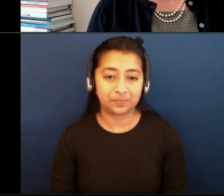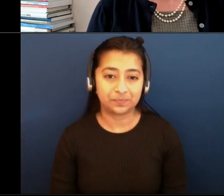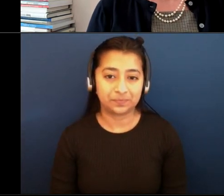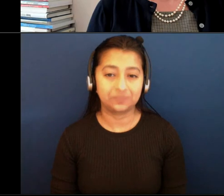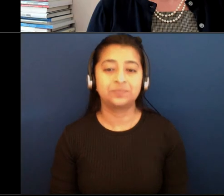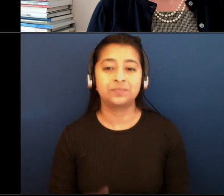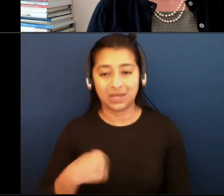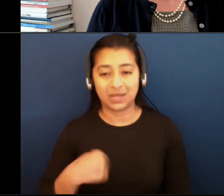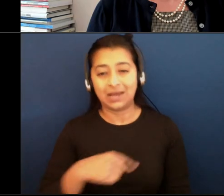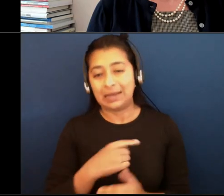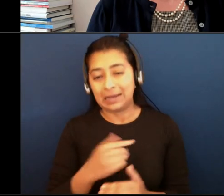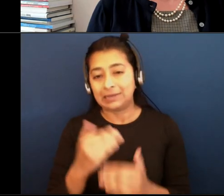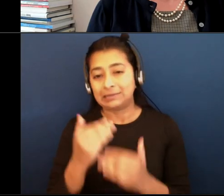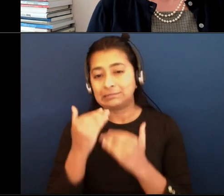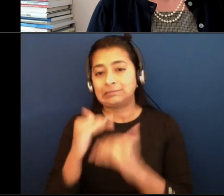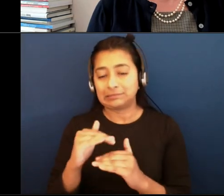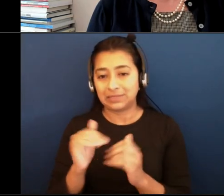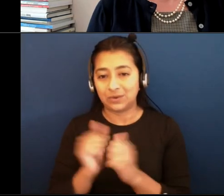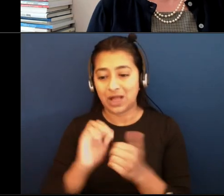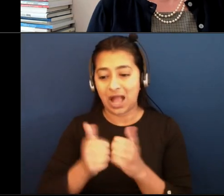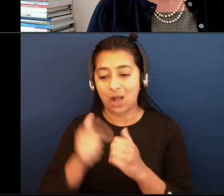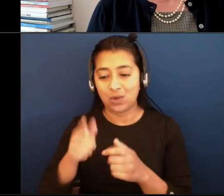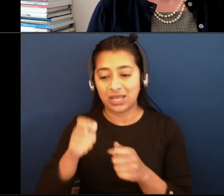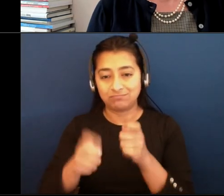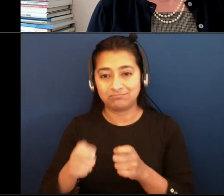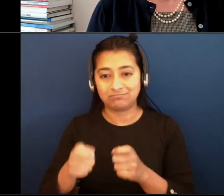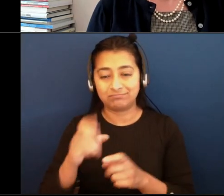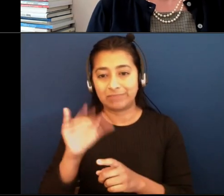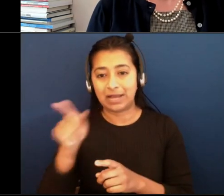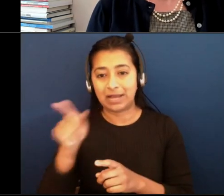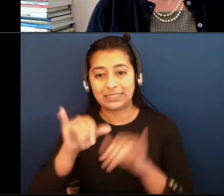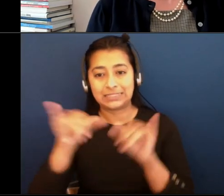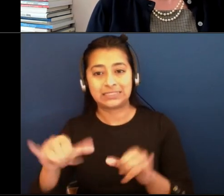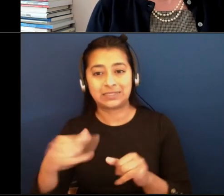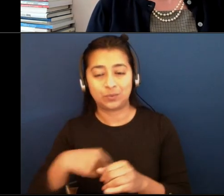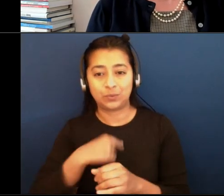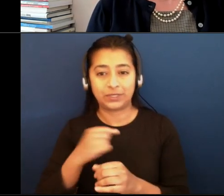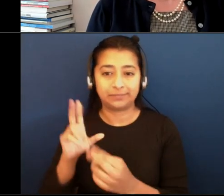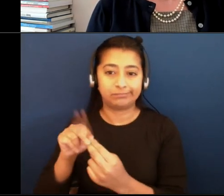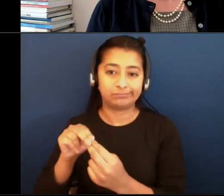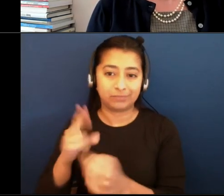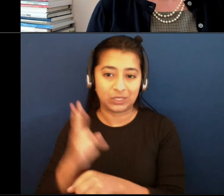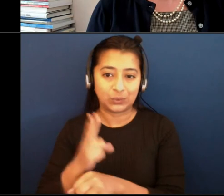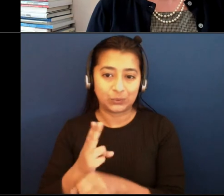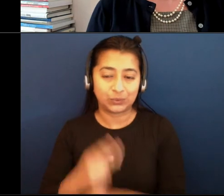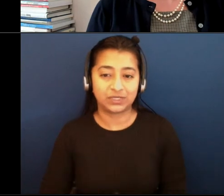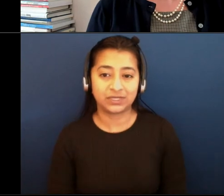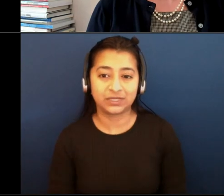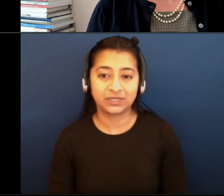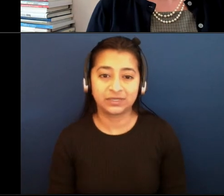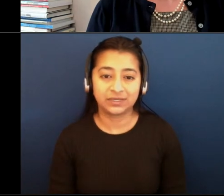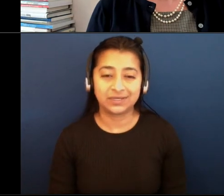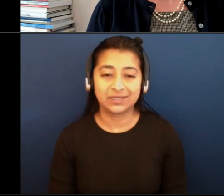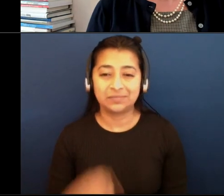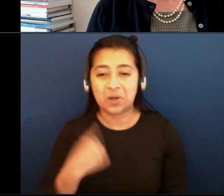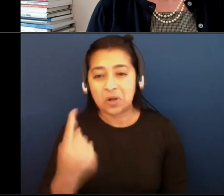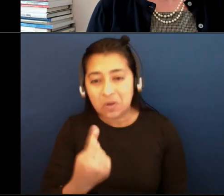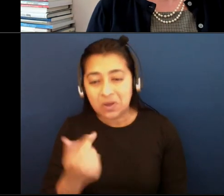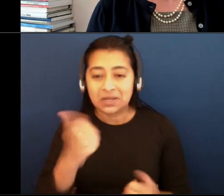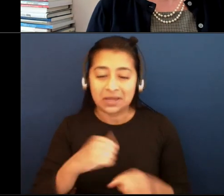be formatted by the editorial management system that we use. So I'm always trying to make it